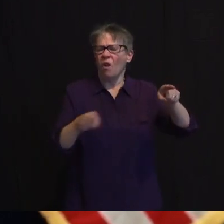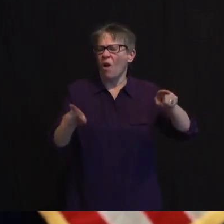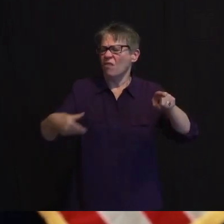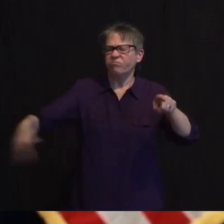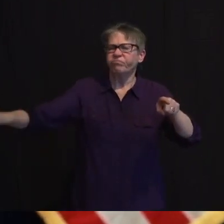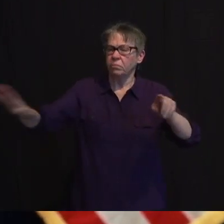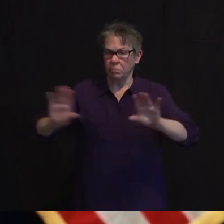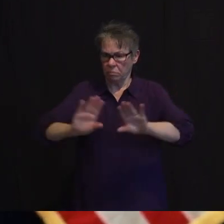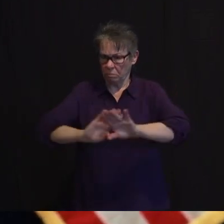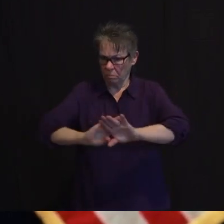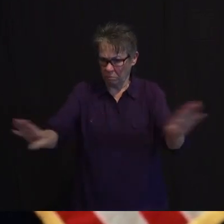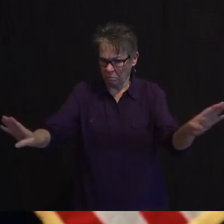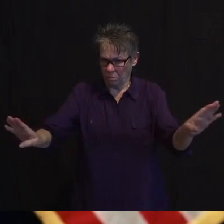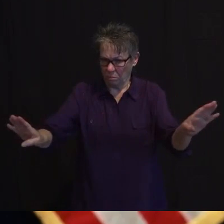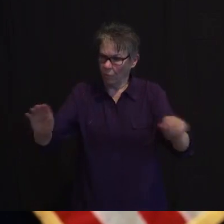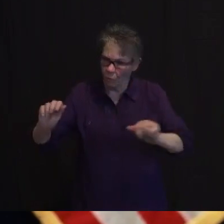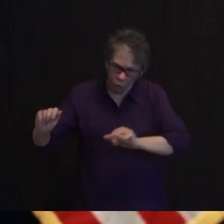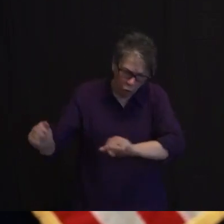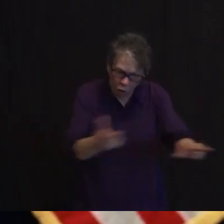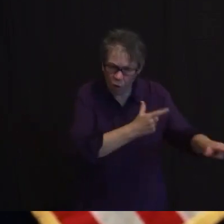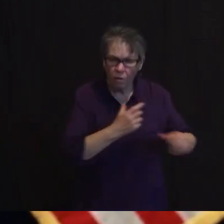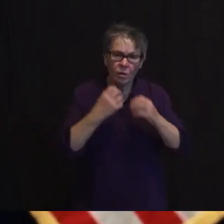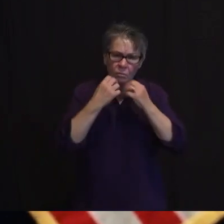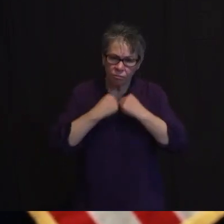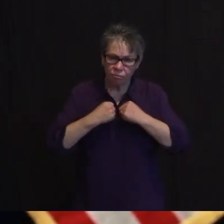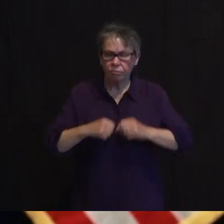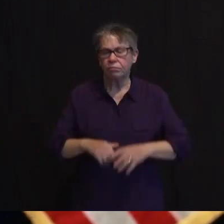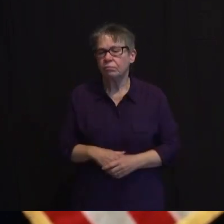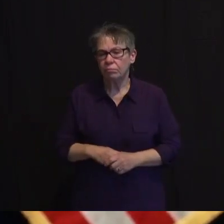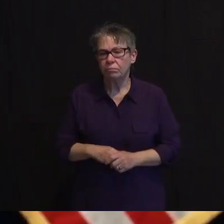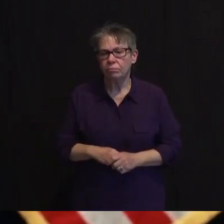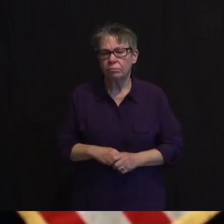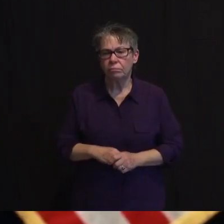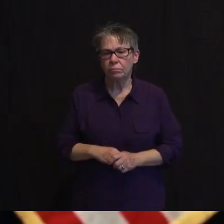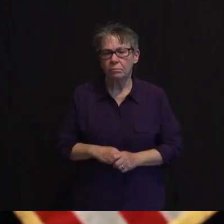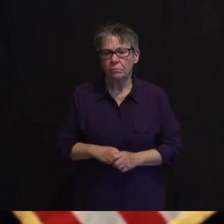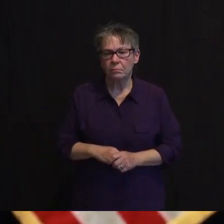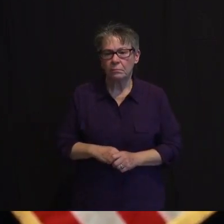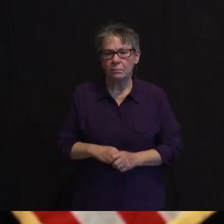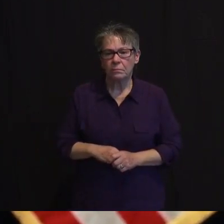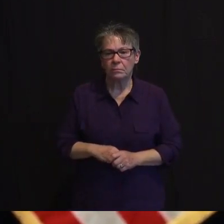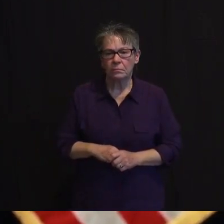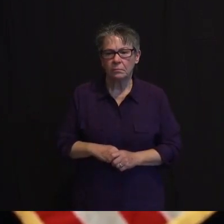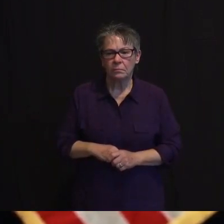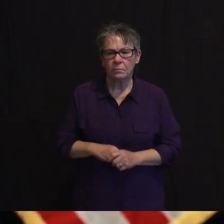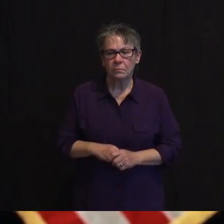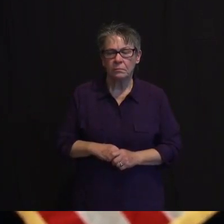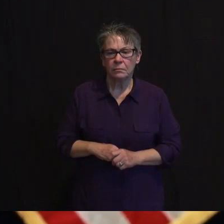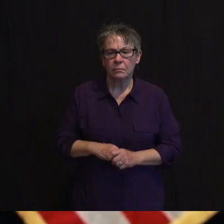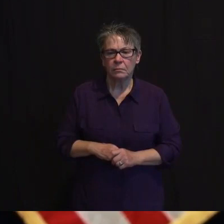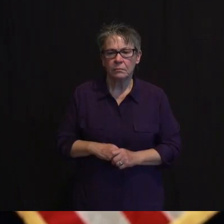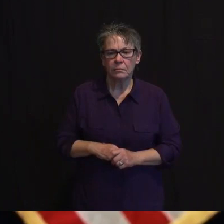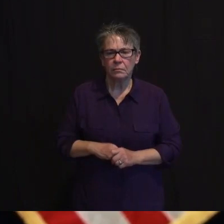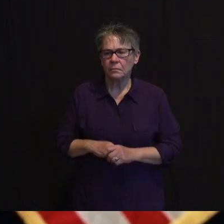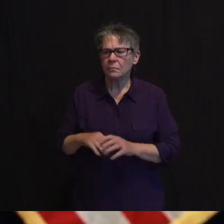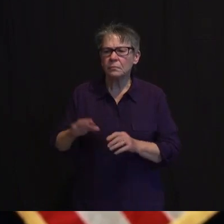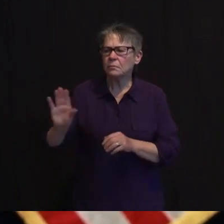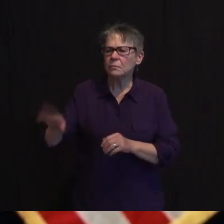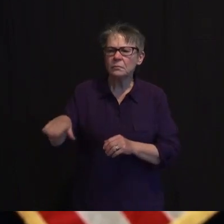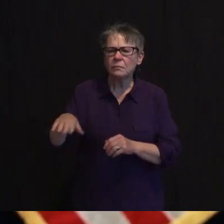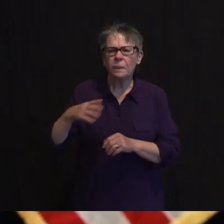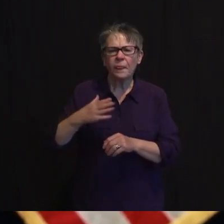to me today and said there were some rumors that might be otherwise in a certain reality in the state, and he said, you know, what happens